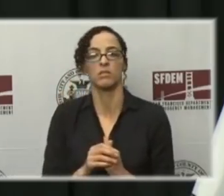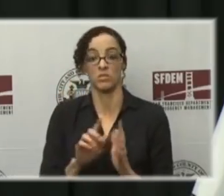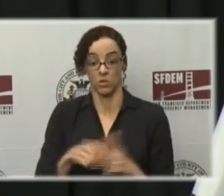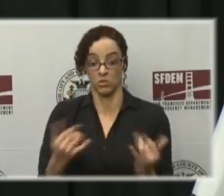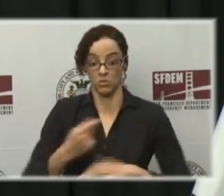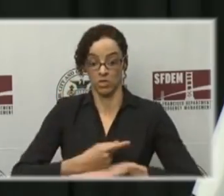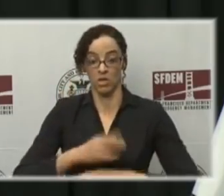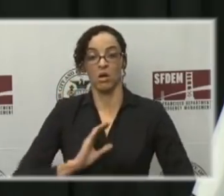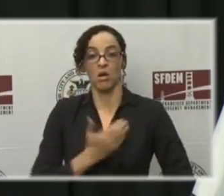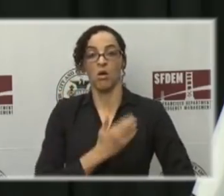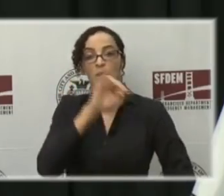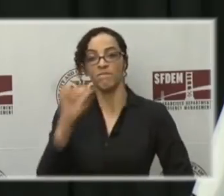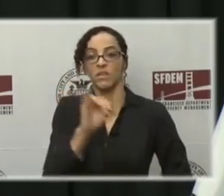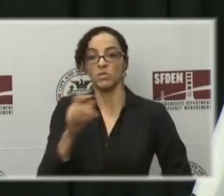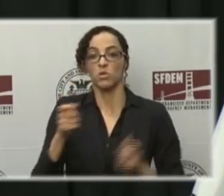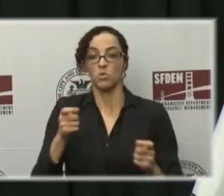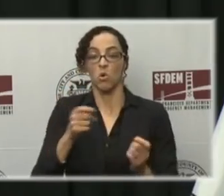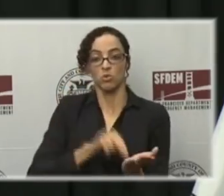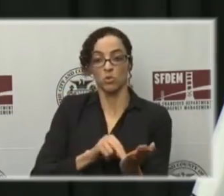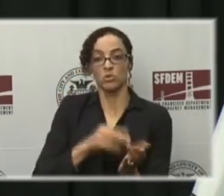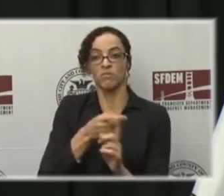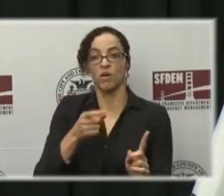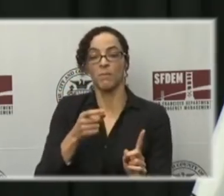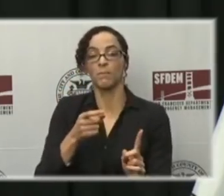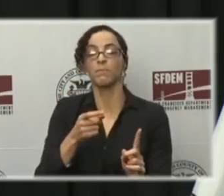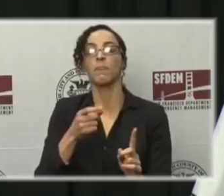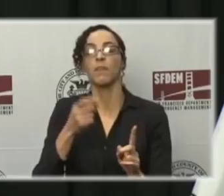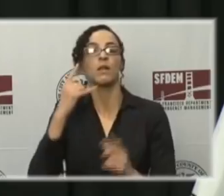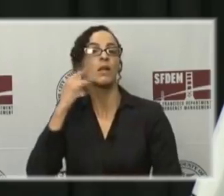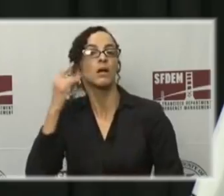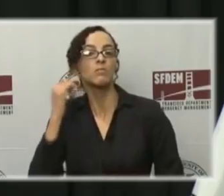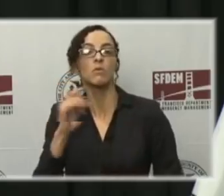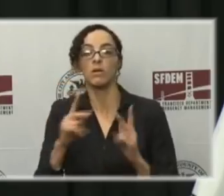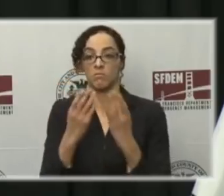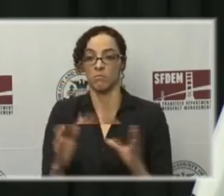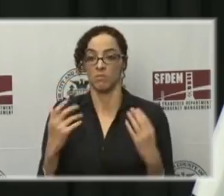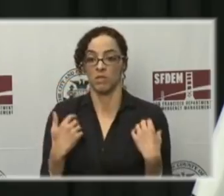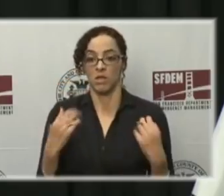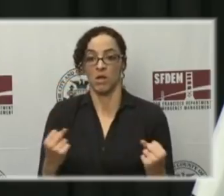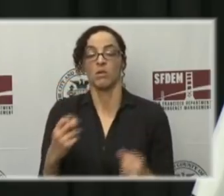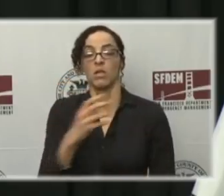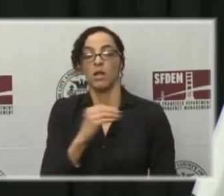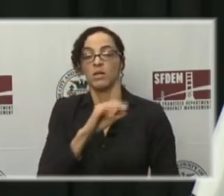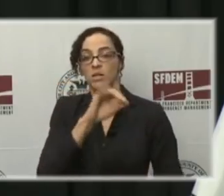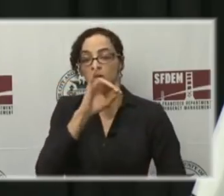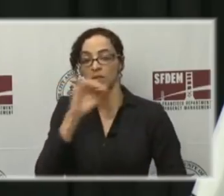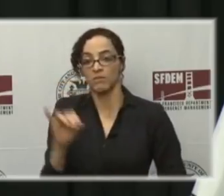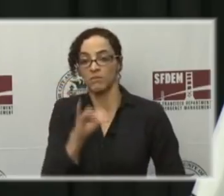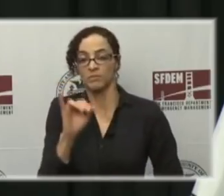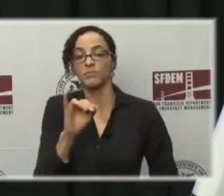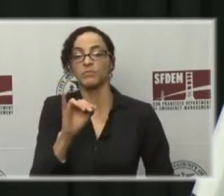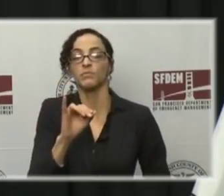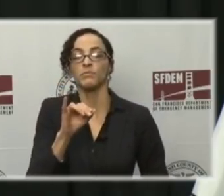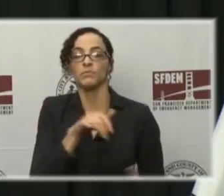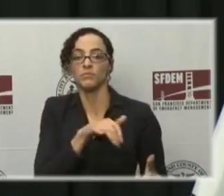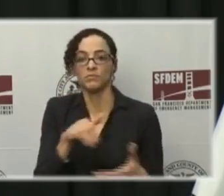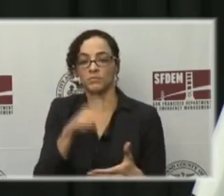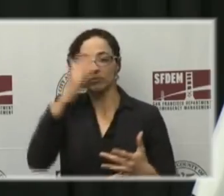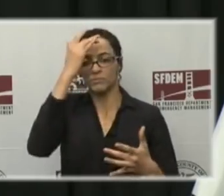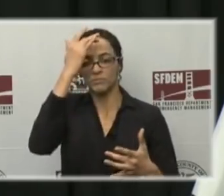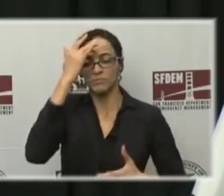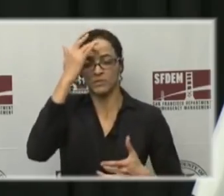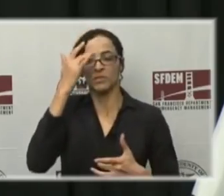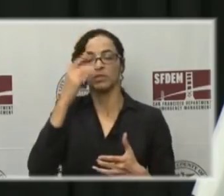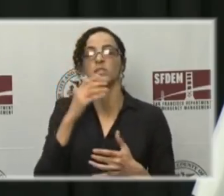California Department of Public Health and infectious disease physicians and epidemiologists from the Federal Centers for